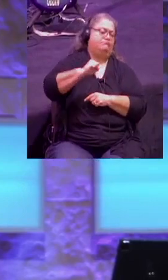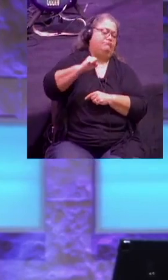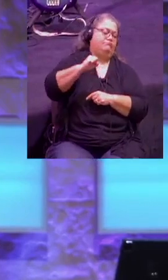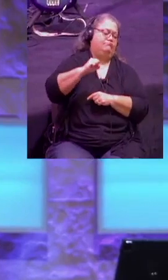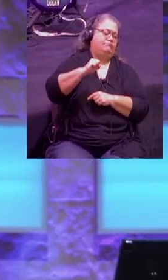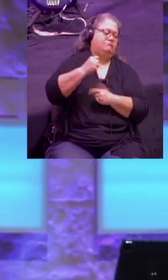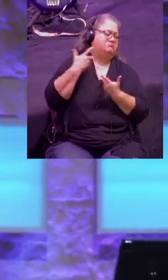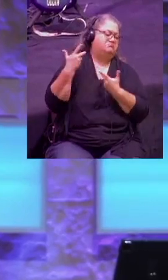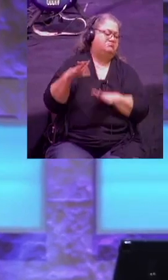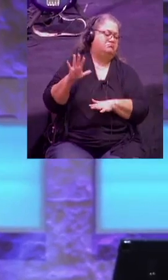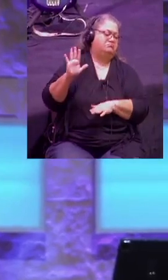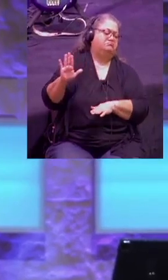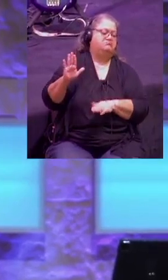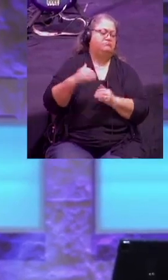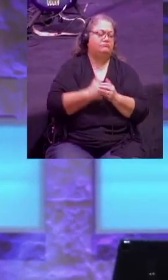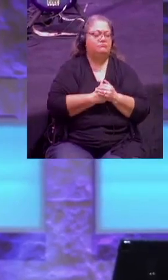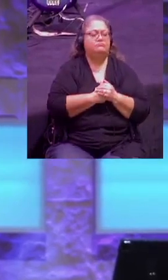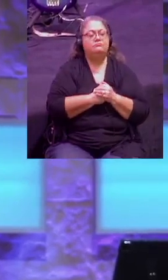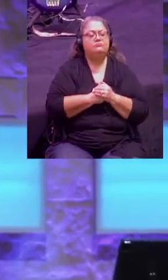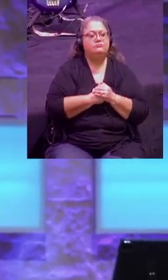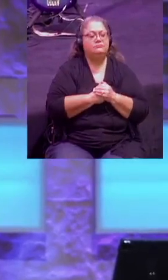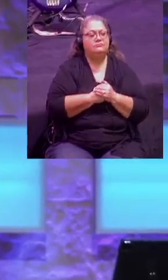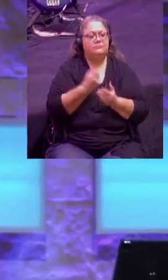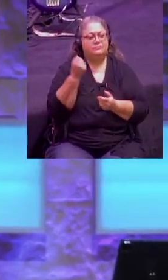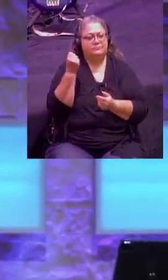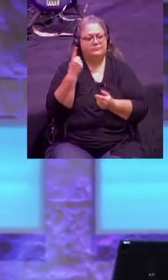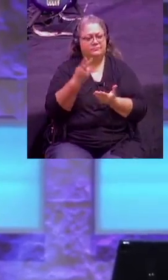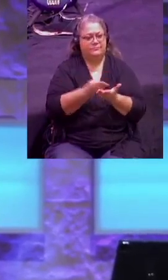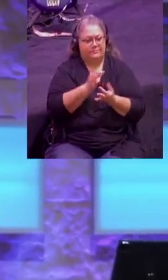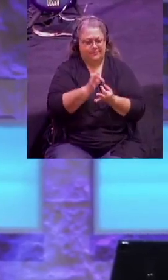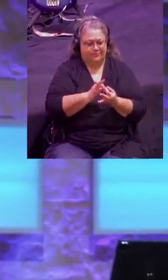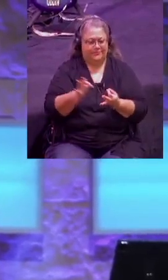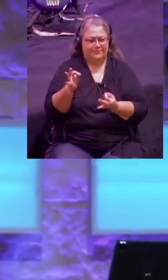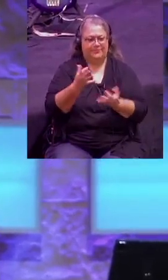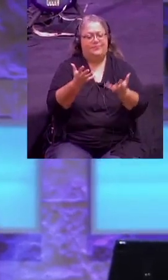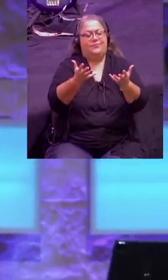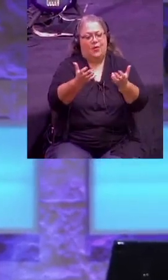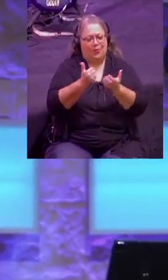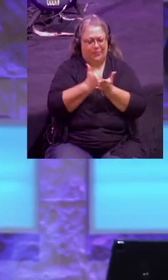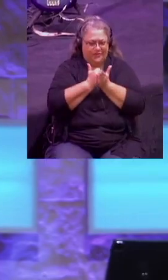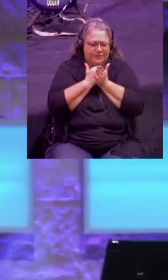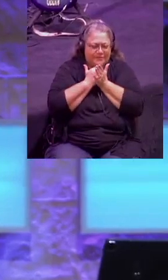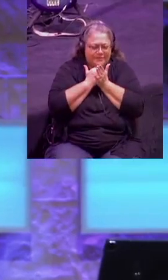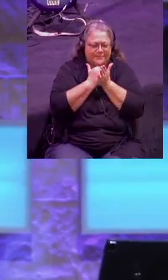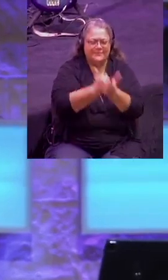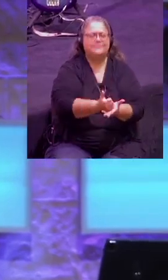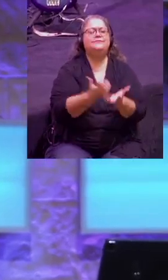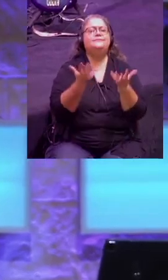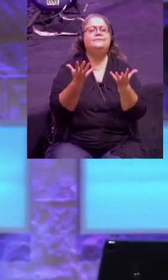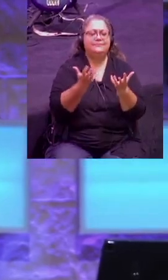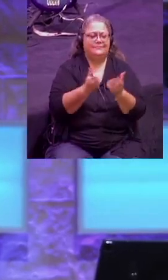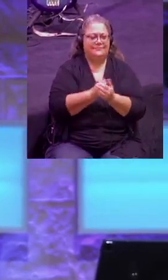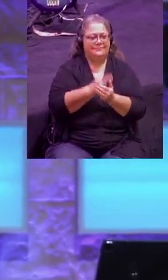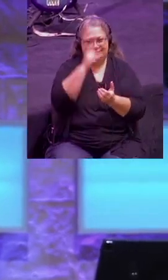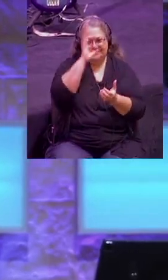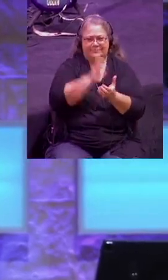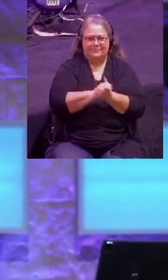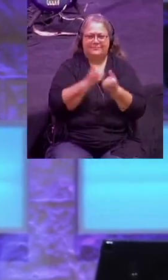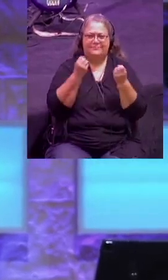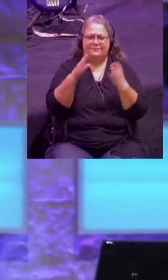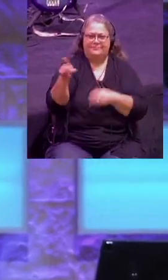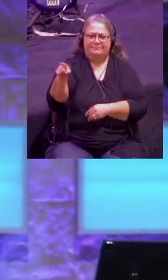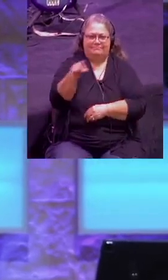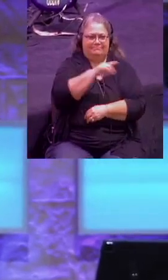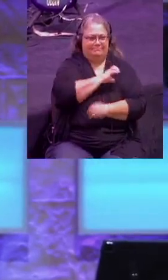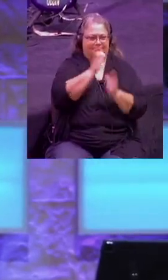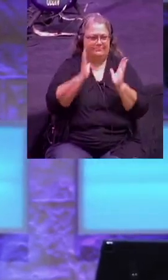him. I want you to understand the Holy Spirit wants to help you. I believe there are Christians who have been